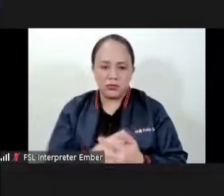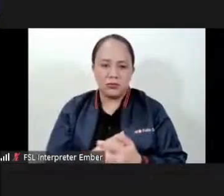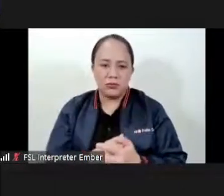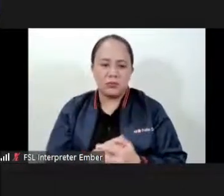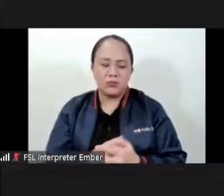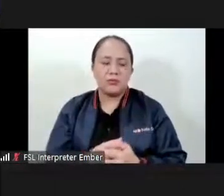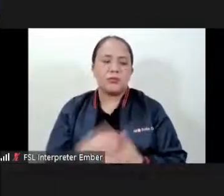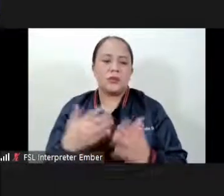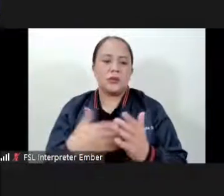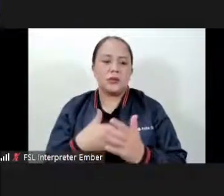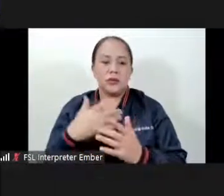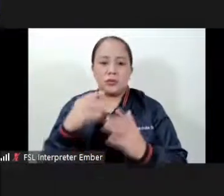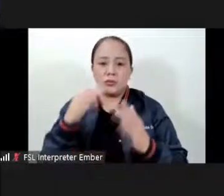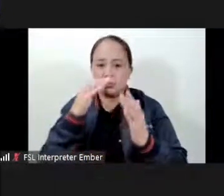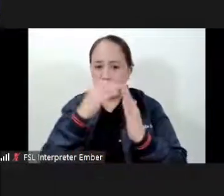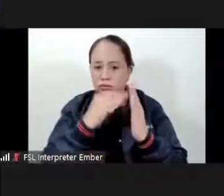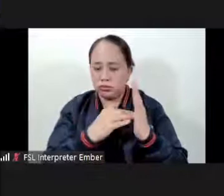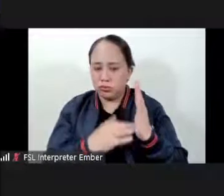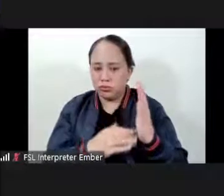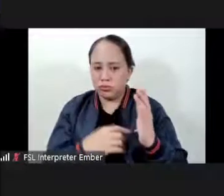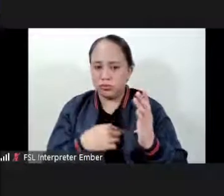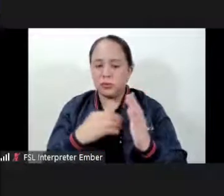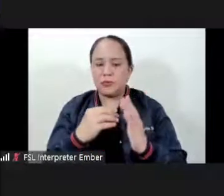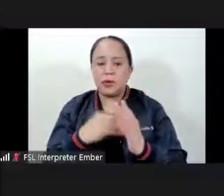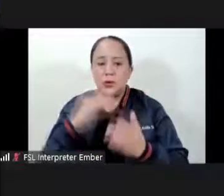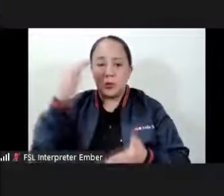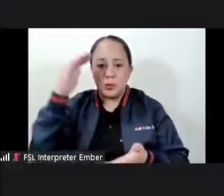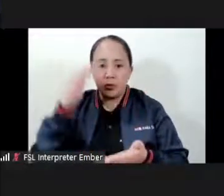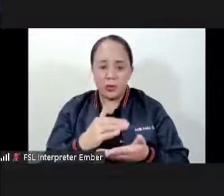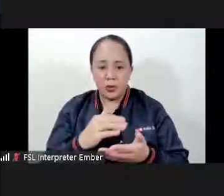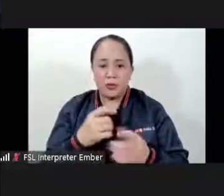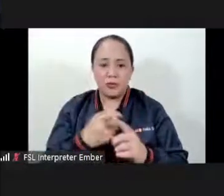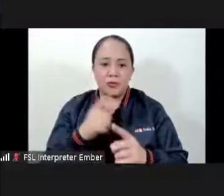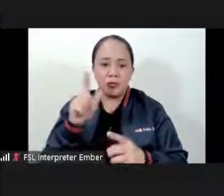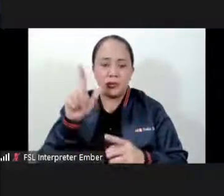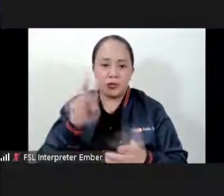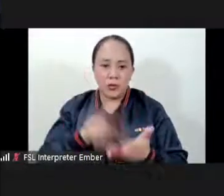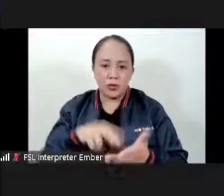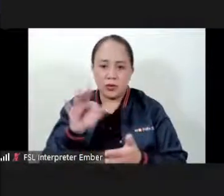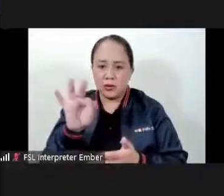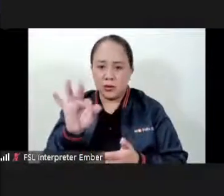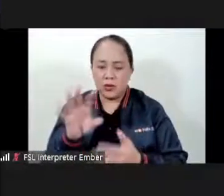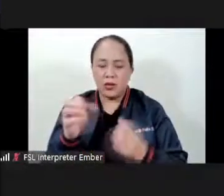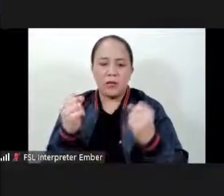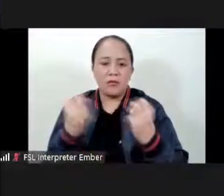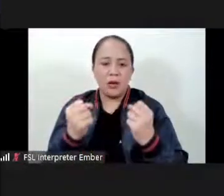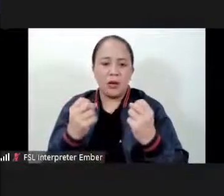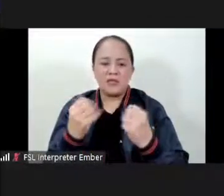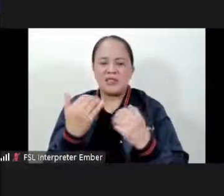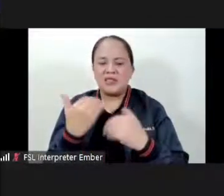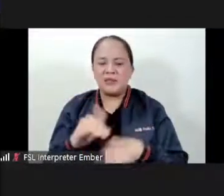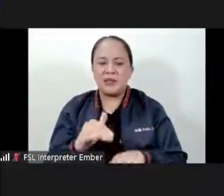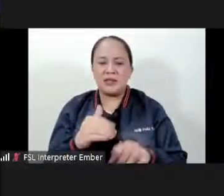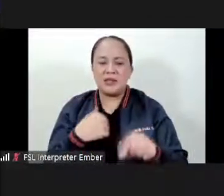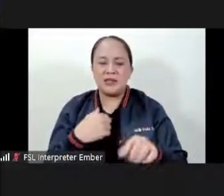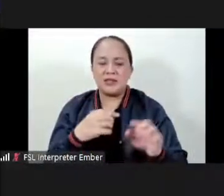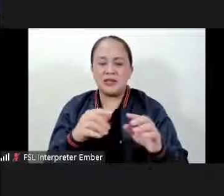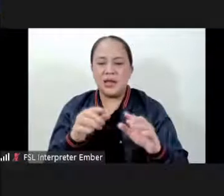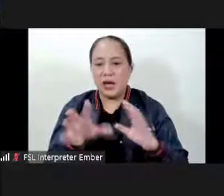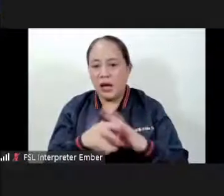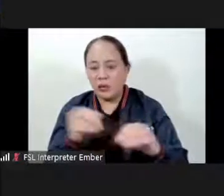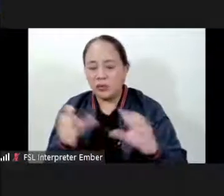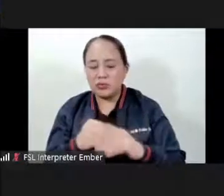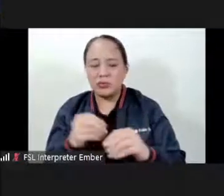The number of cases in 2020 dropped from 2019, but a lot of factors such as limited mobility and access to